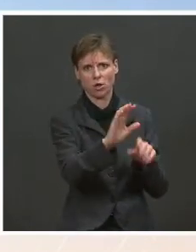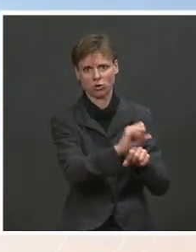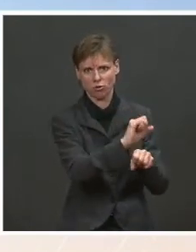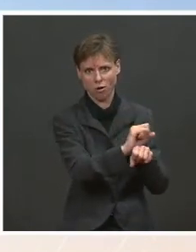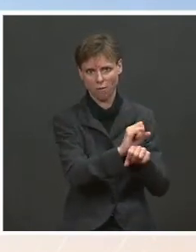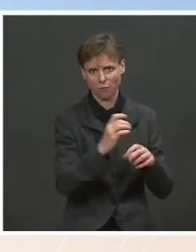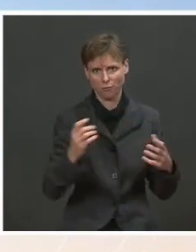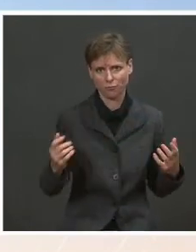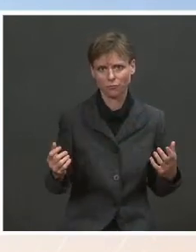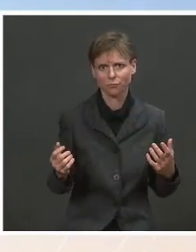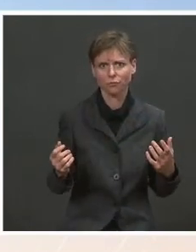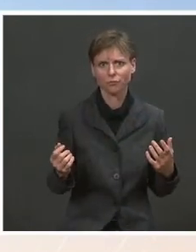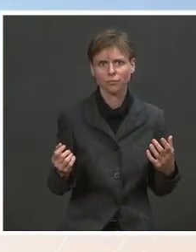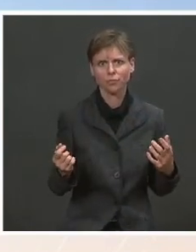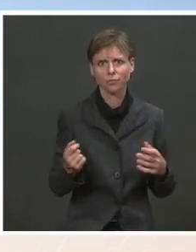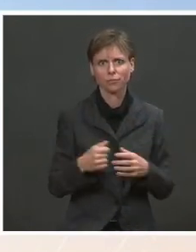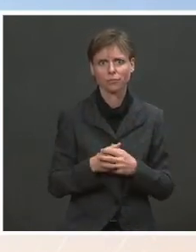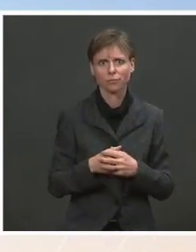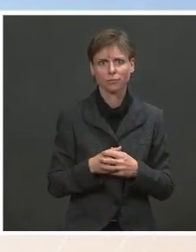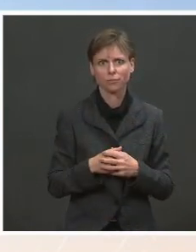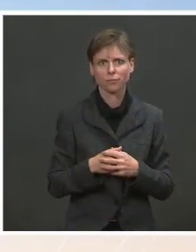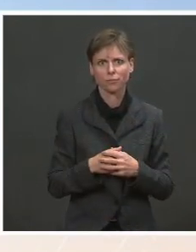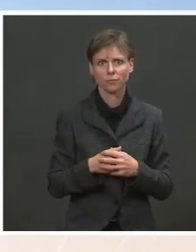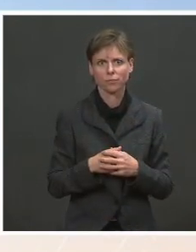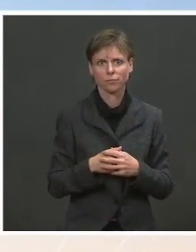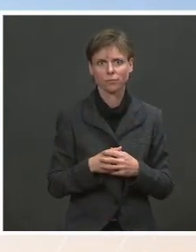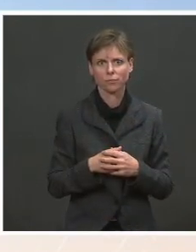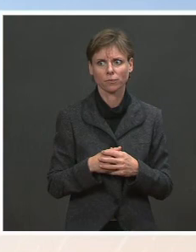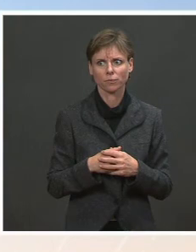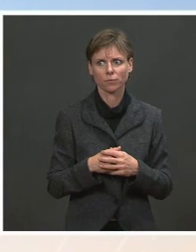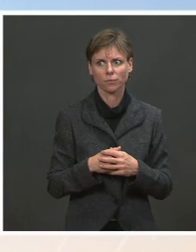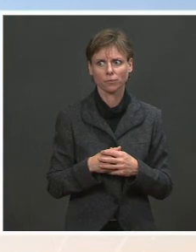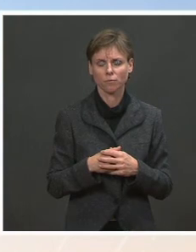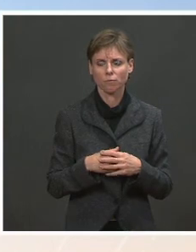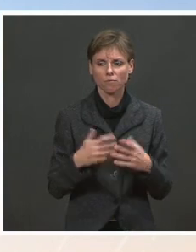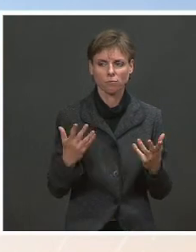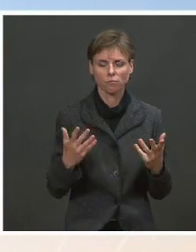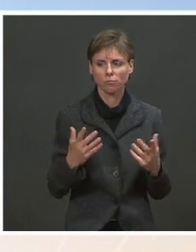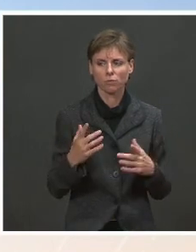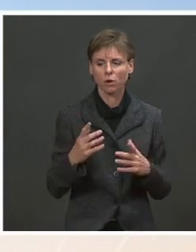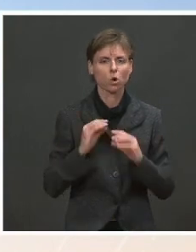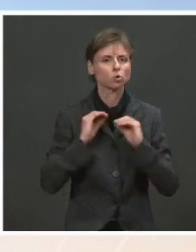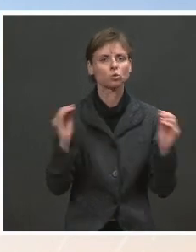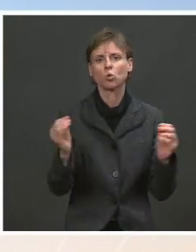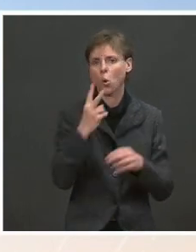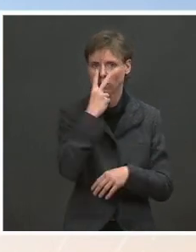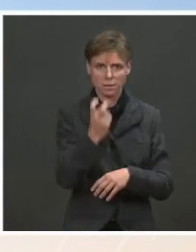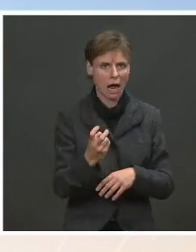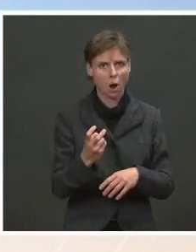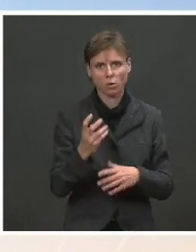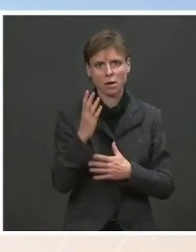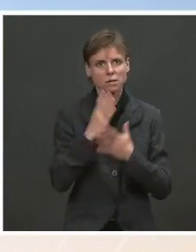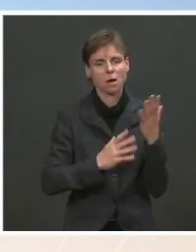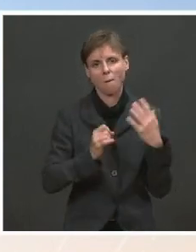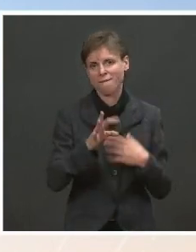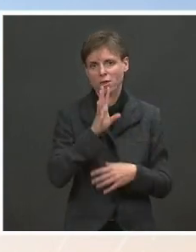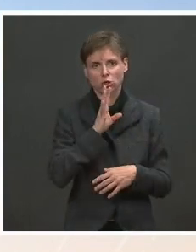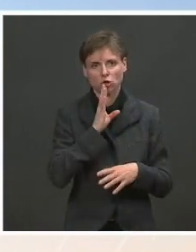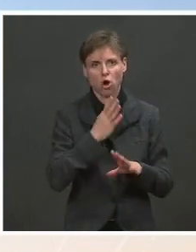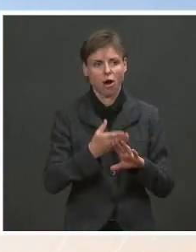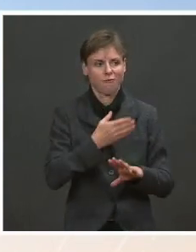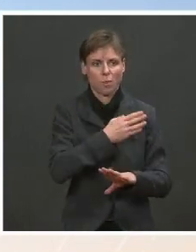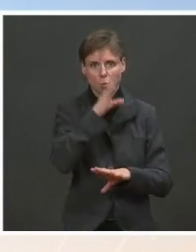no question that some of the damaging rhetoric that we saw during the prior administration,